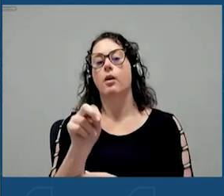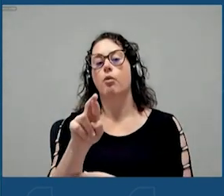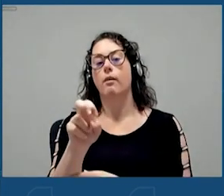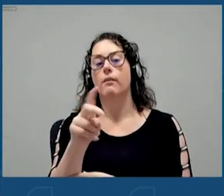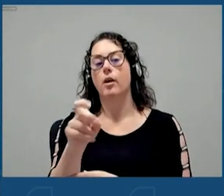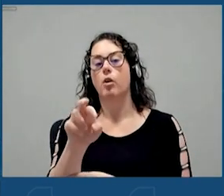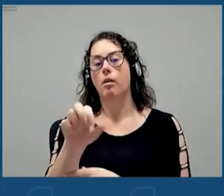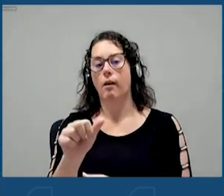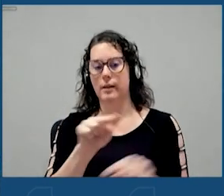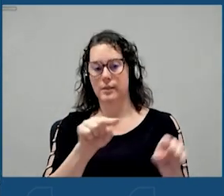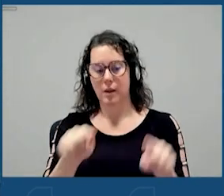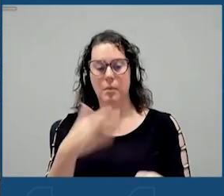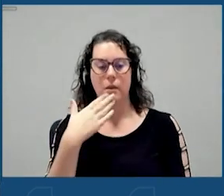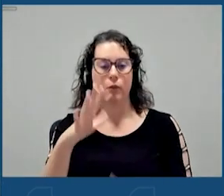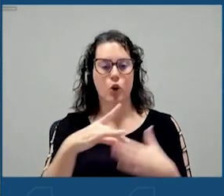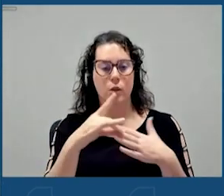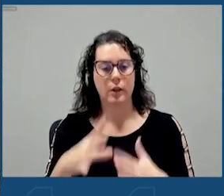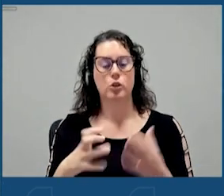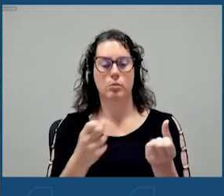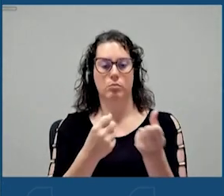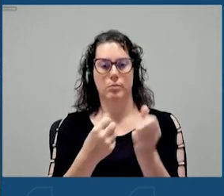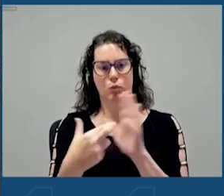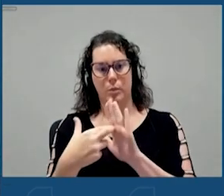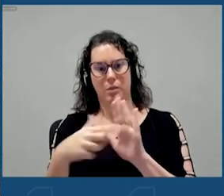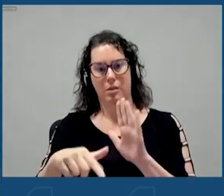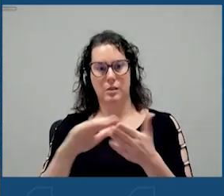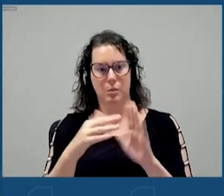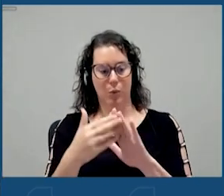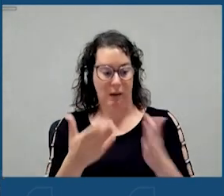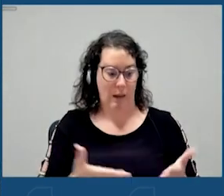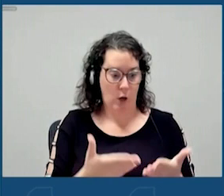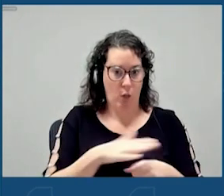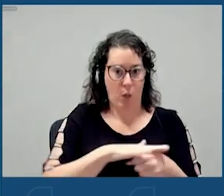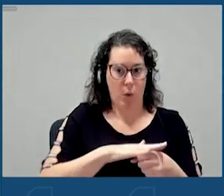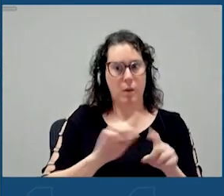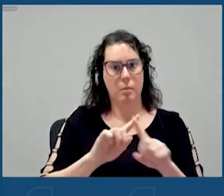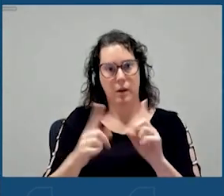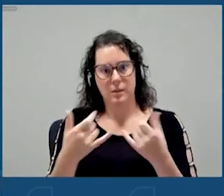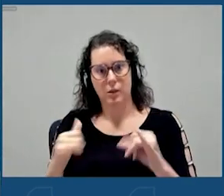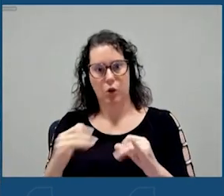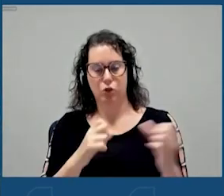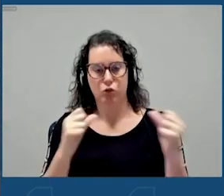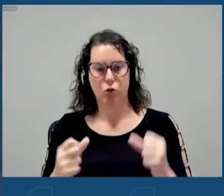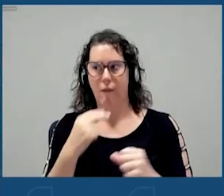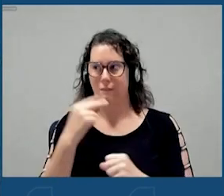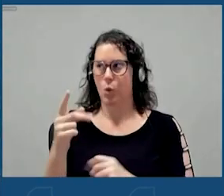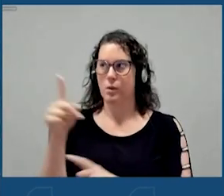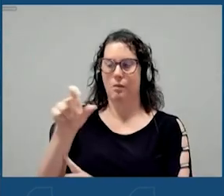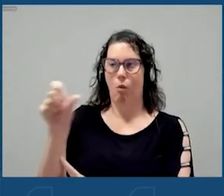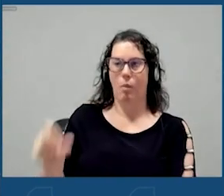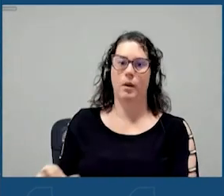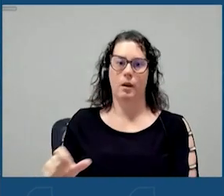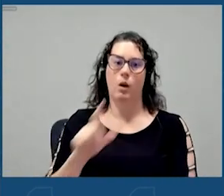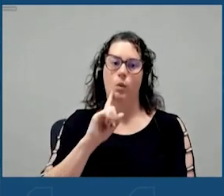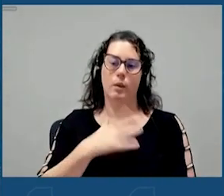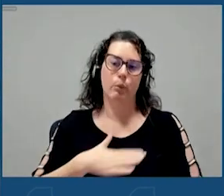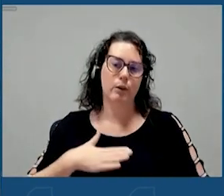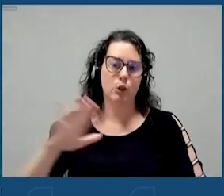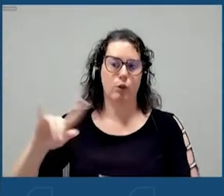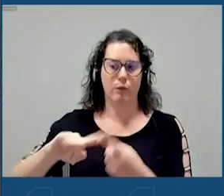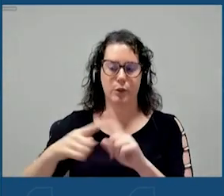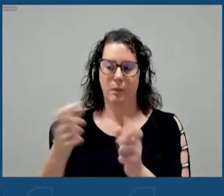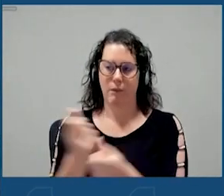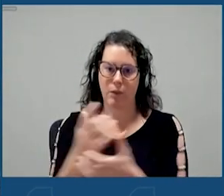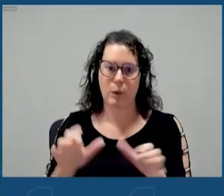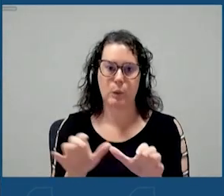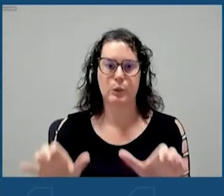and representation of this community here locally, but also you're a strong voice in Albany, and I appreciate your friendship and all you do. We have